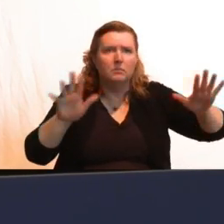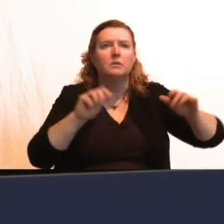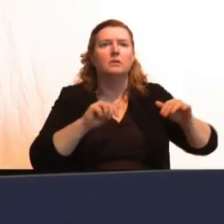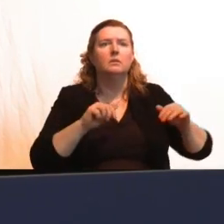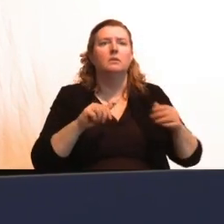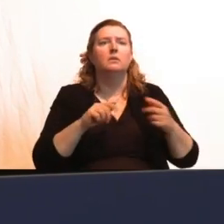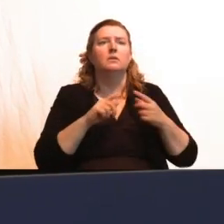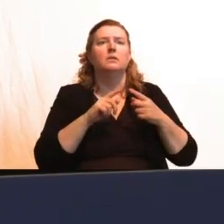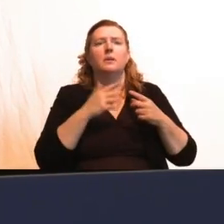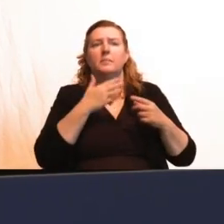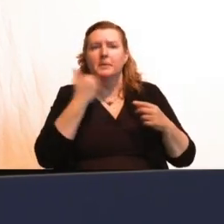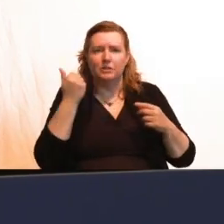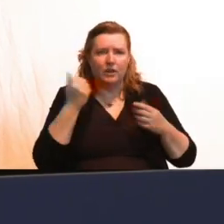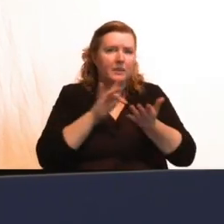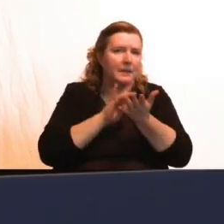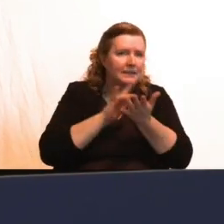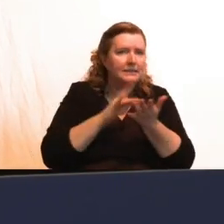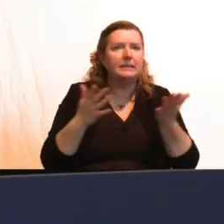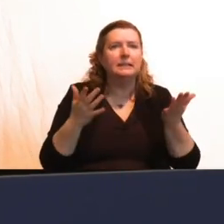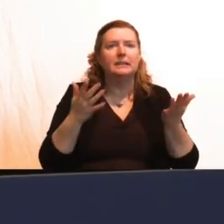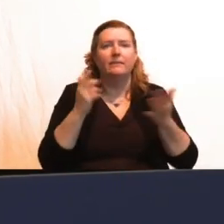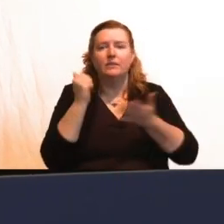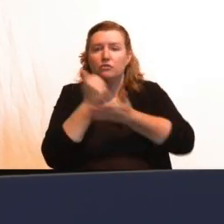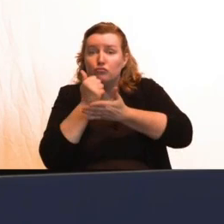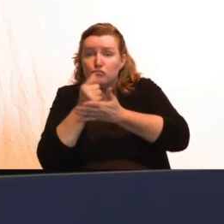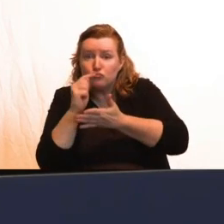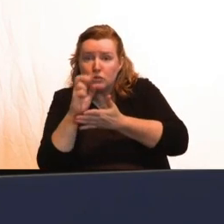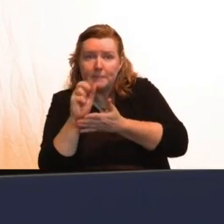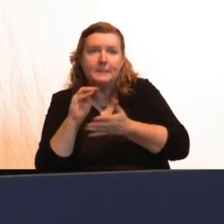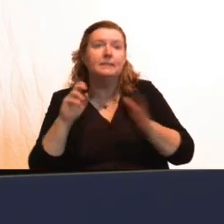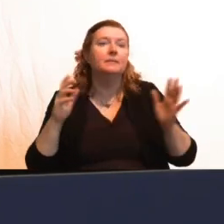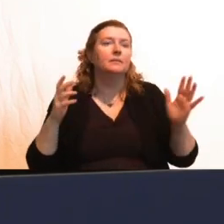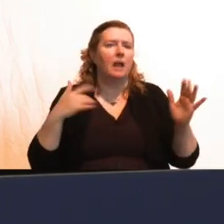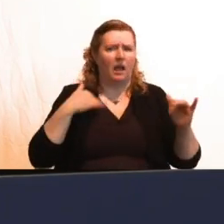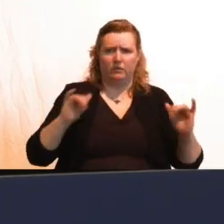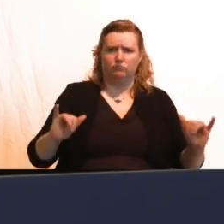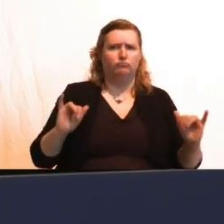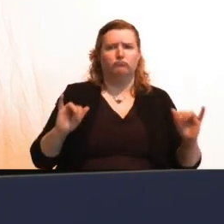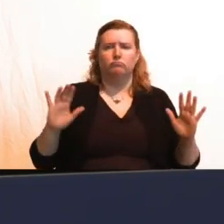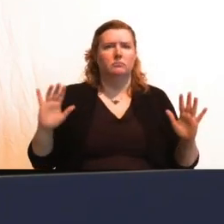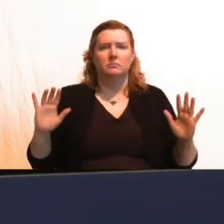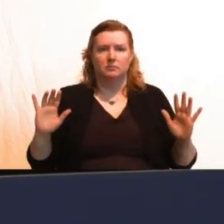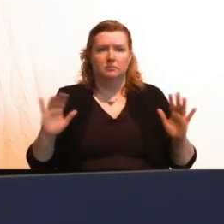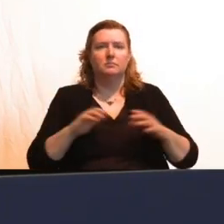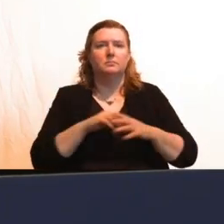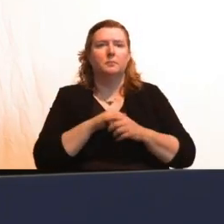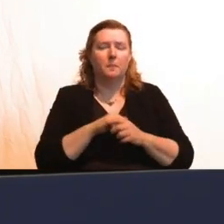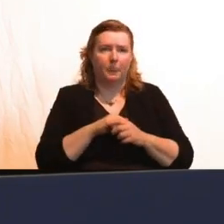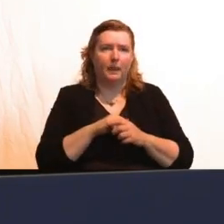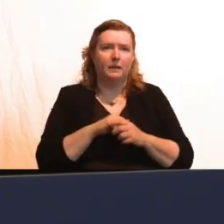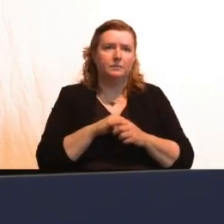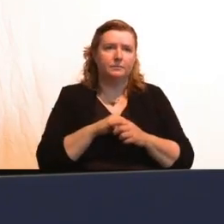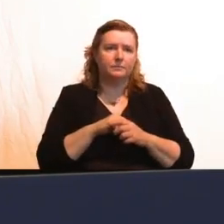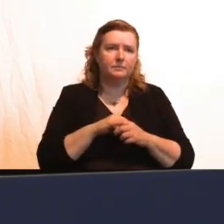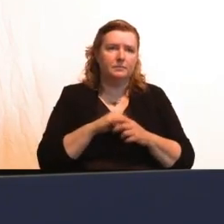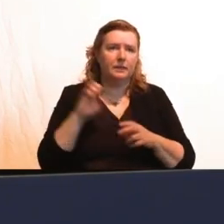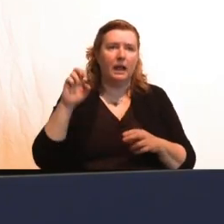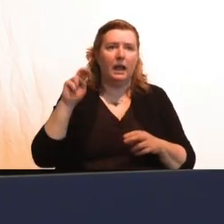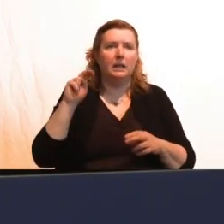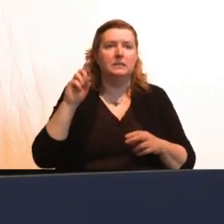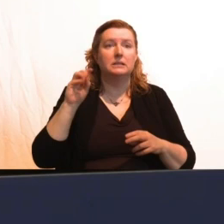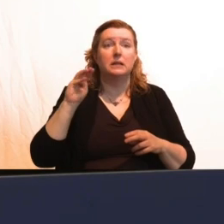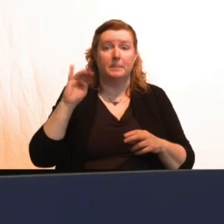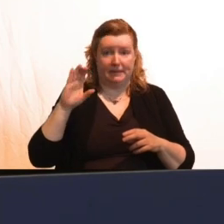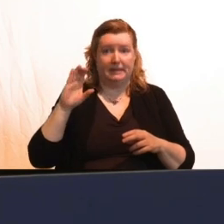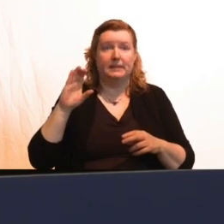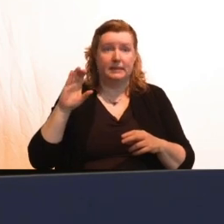said, endemic, as we're trying to work out what that really means, the concept of living with the virus